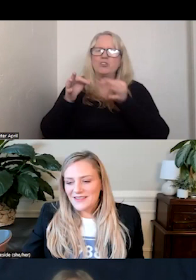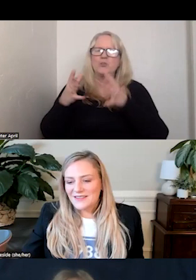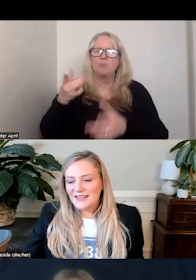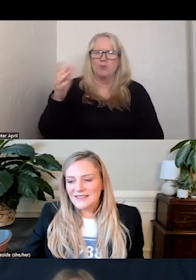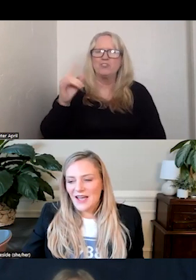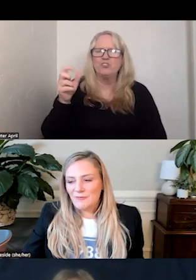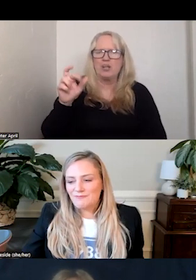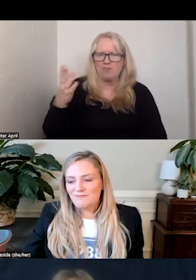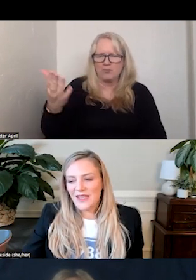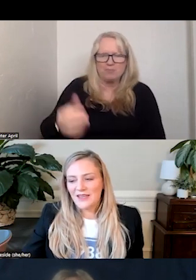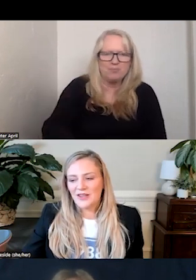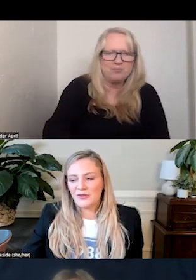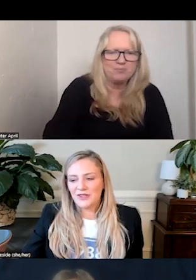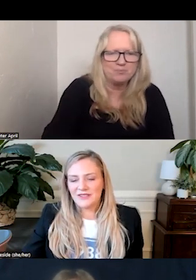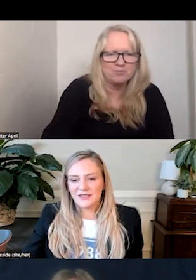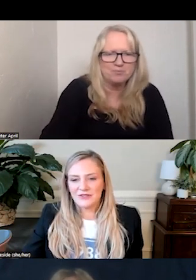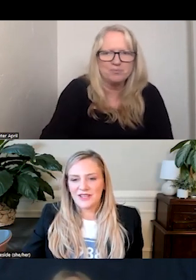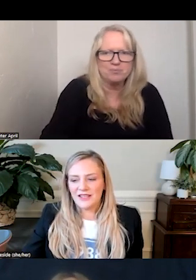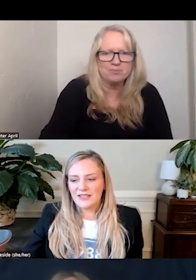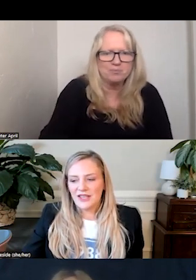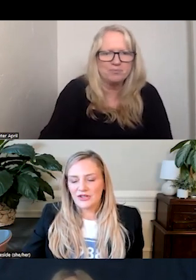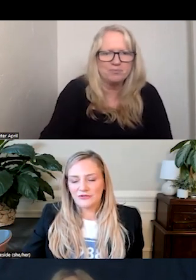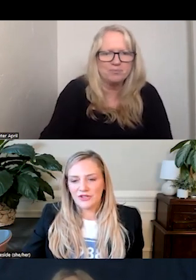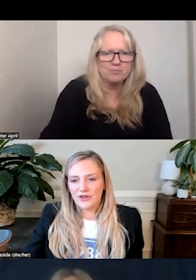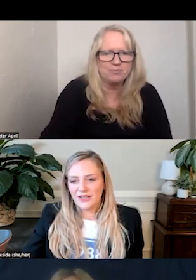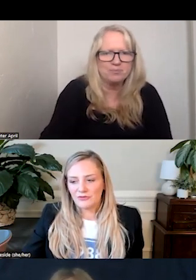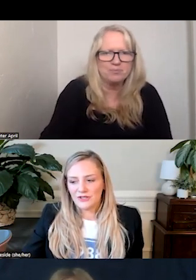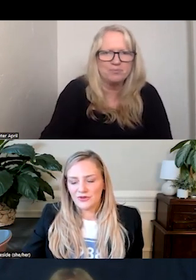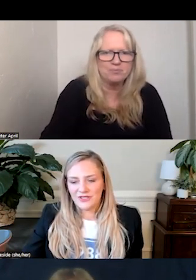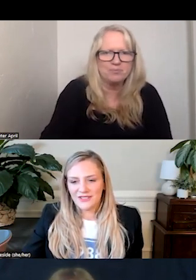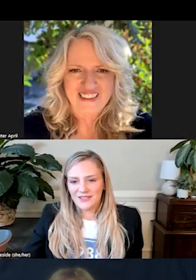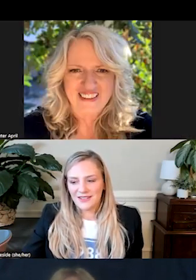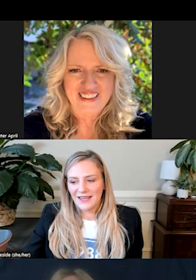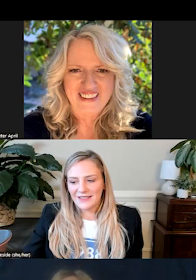Okay, let's go through these next 2 slides. There's free training and